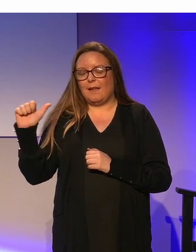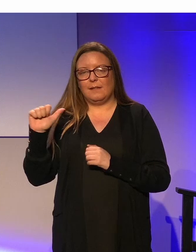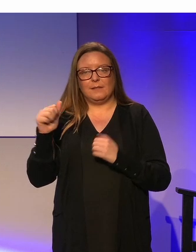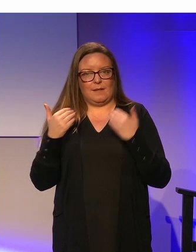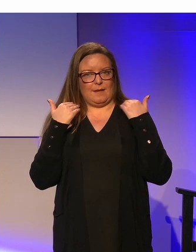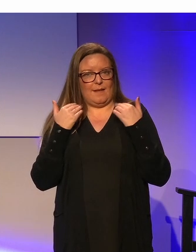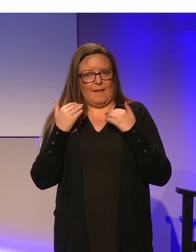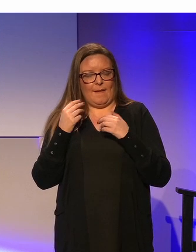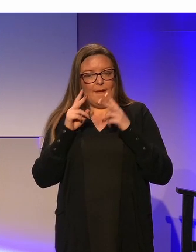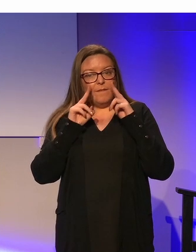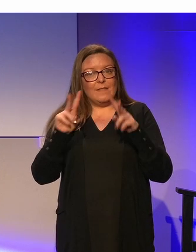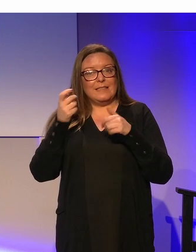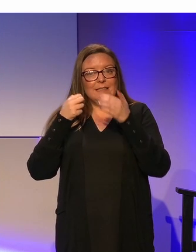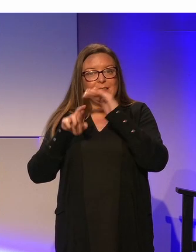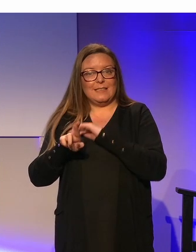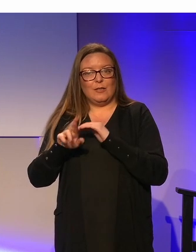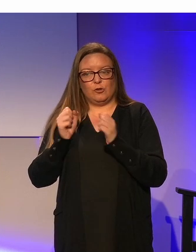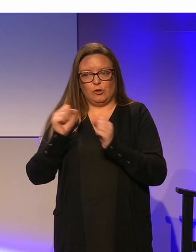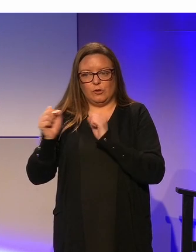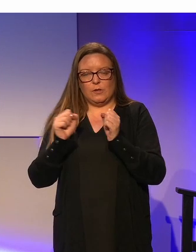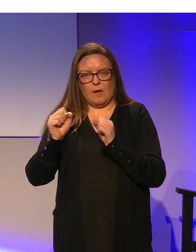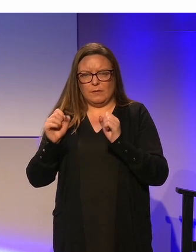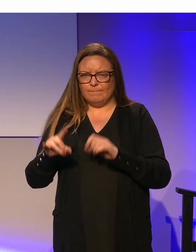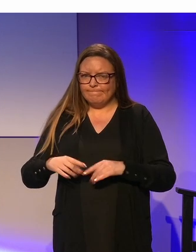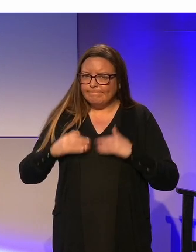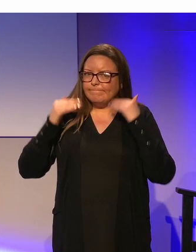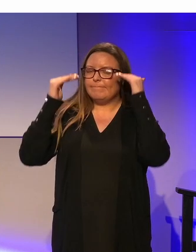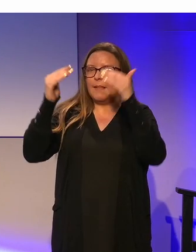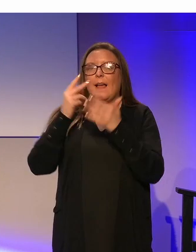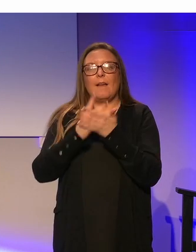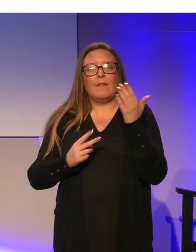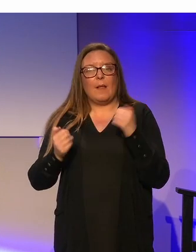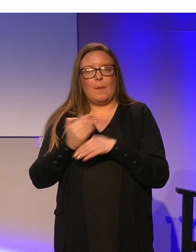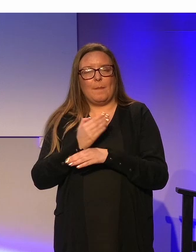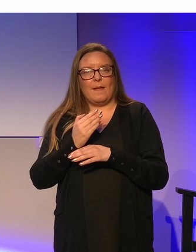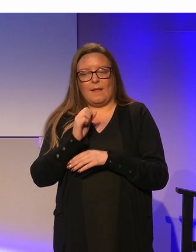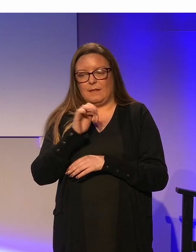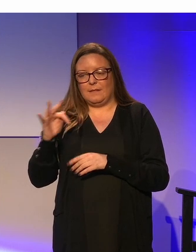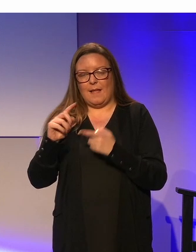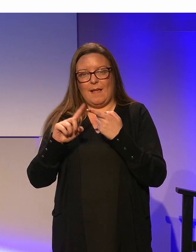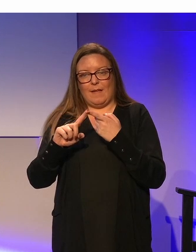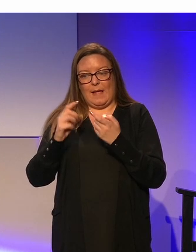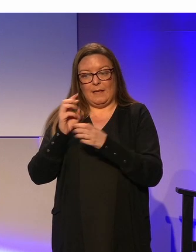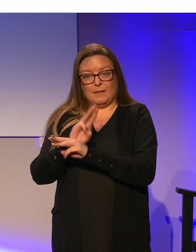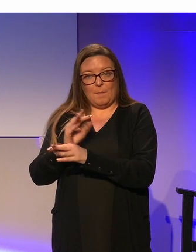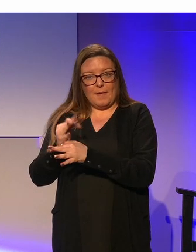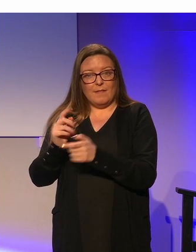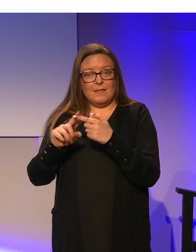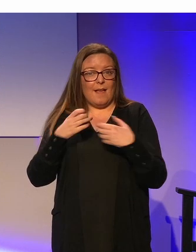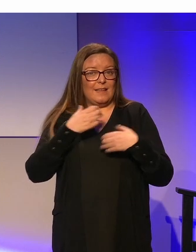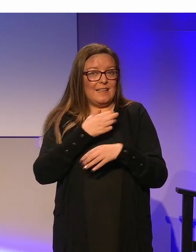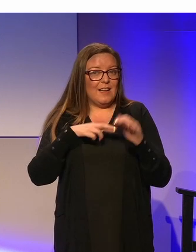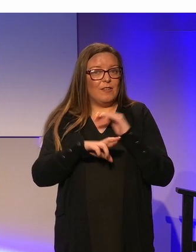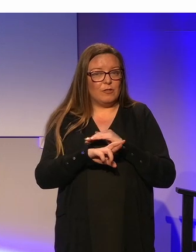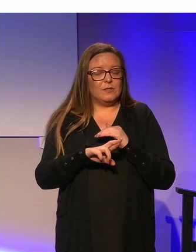is highly valued by school staff and by parents' carers. I think this might